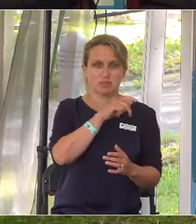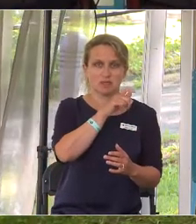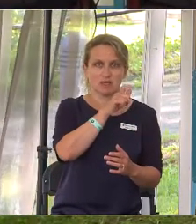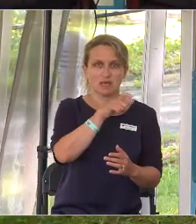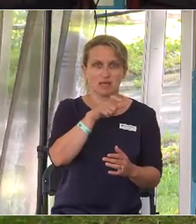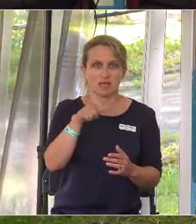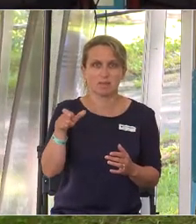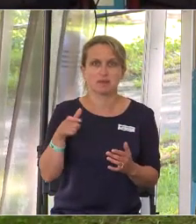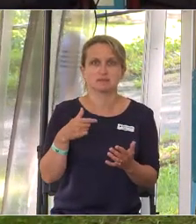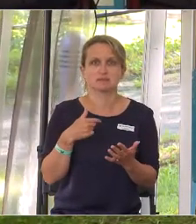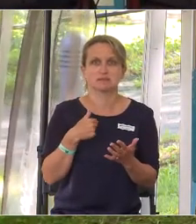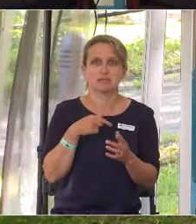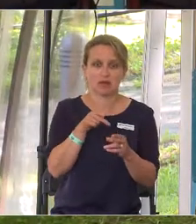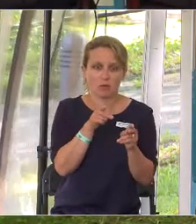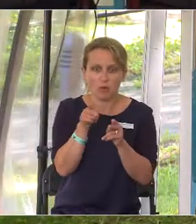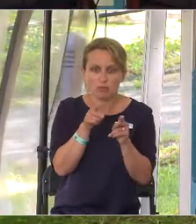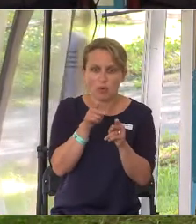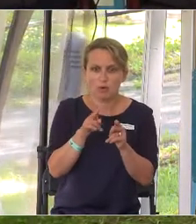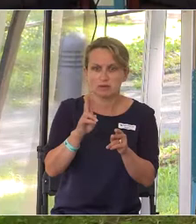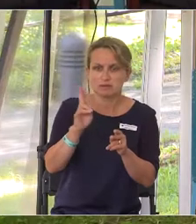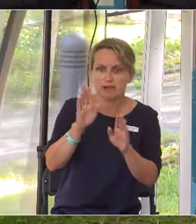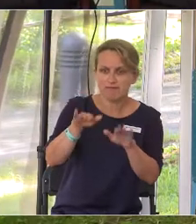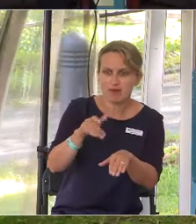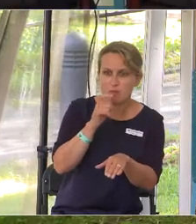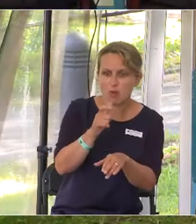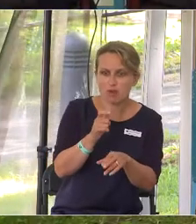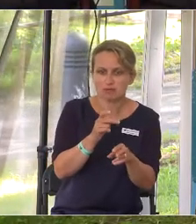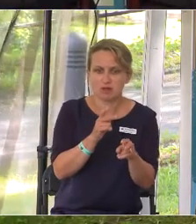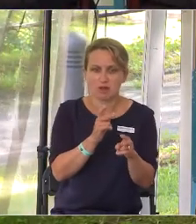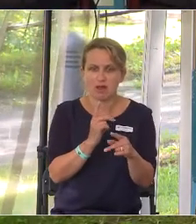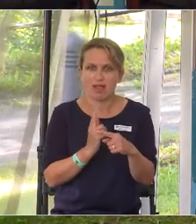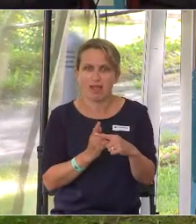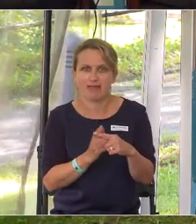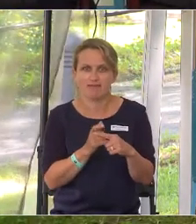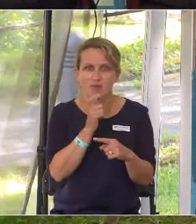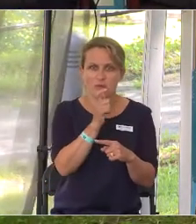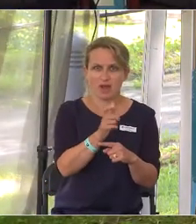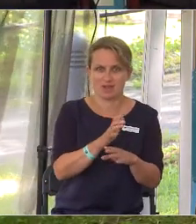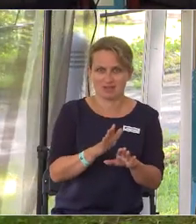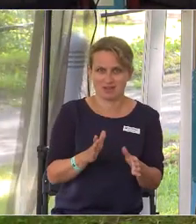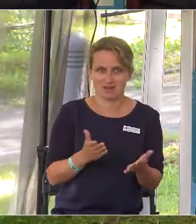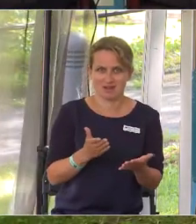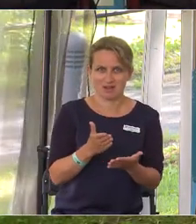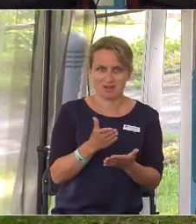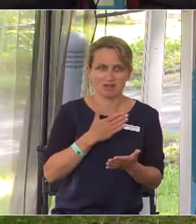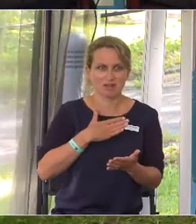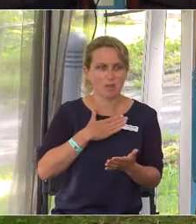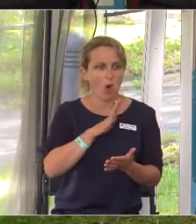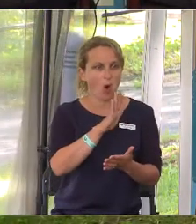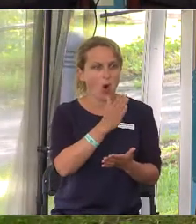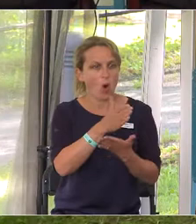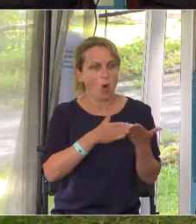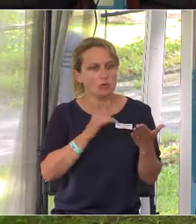censorship in a way that they hinder. They want silence opinions, some people and some opinions, some